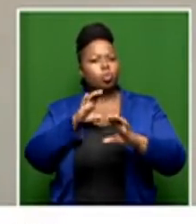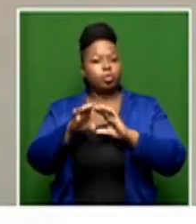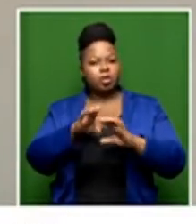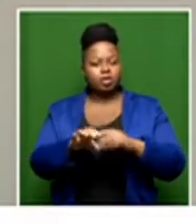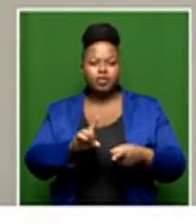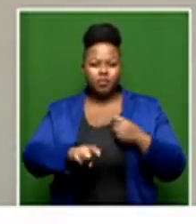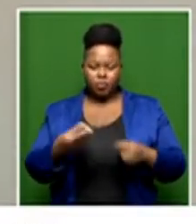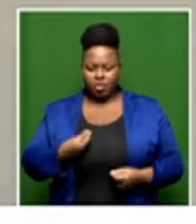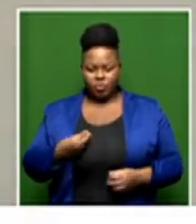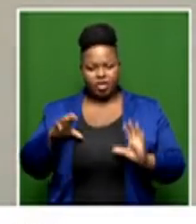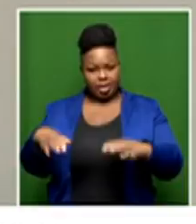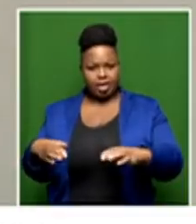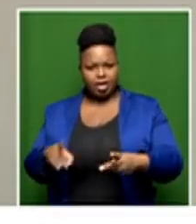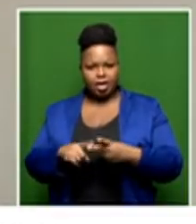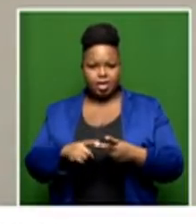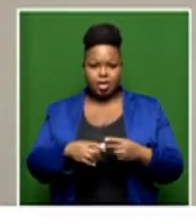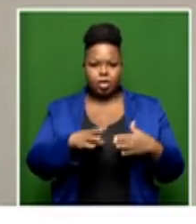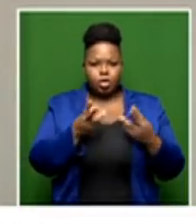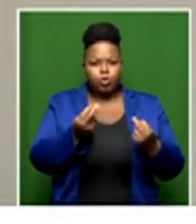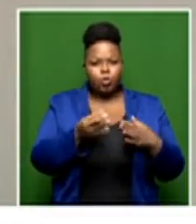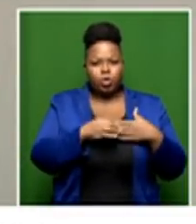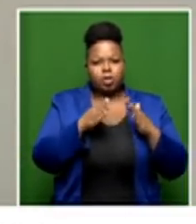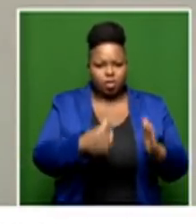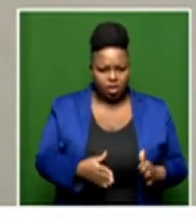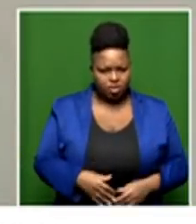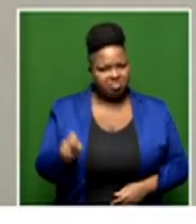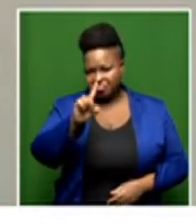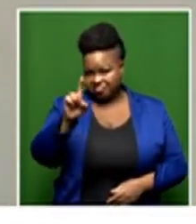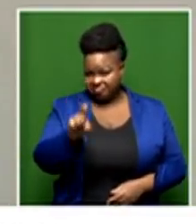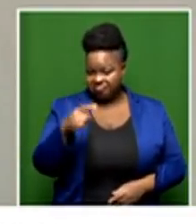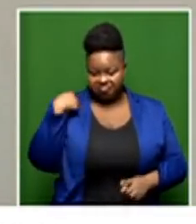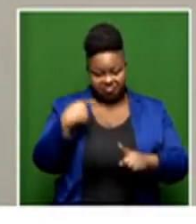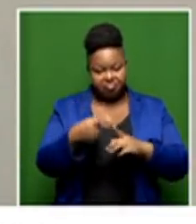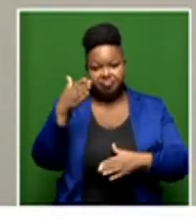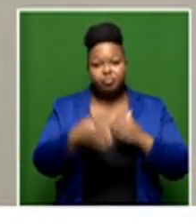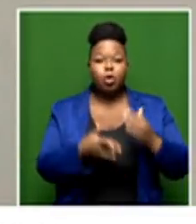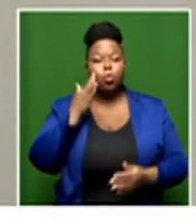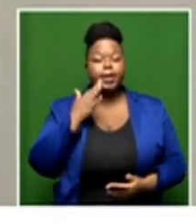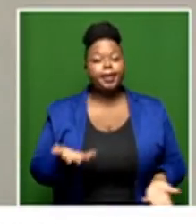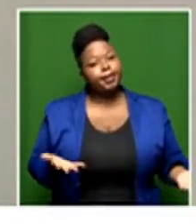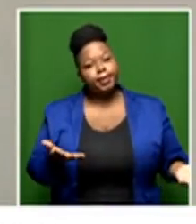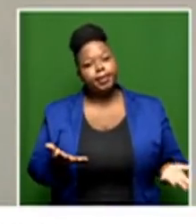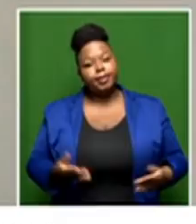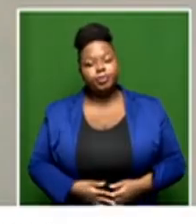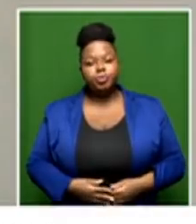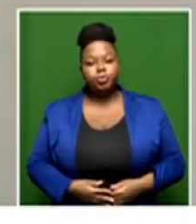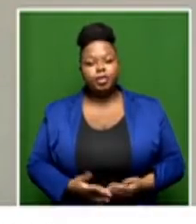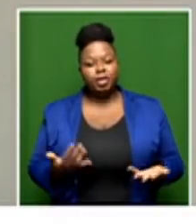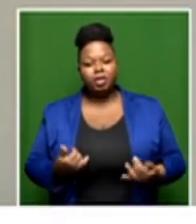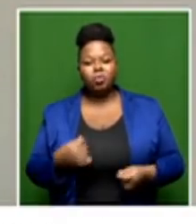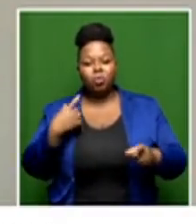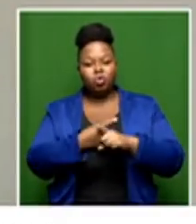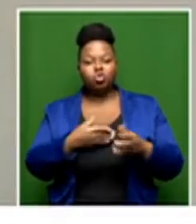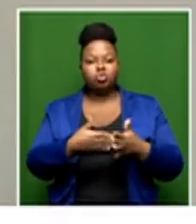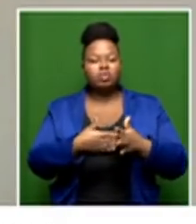from the Youth League and the current leaders. The question is, up until when will they succumb to the